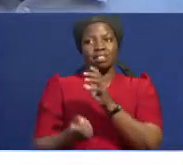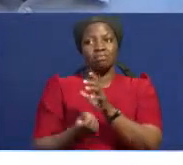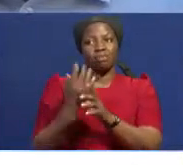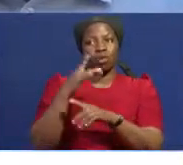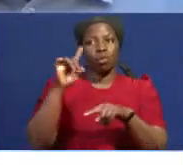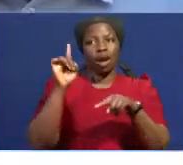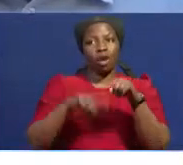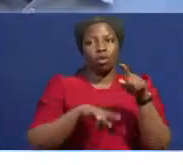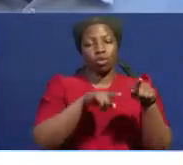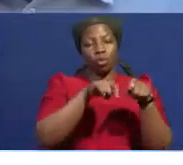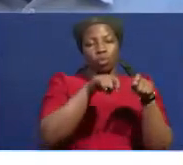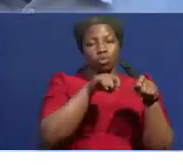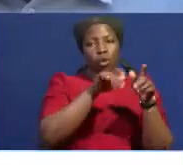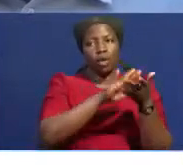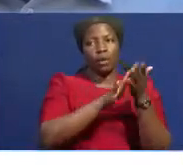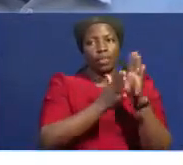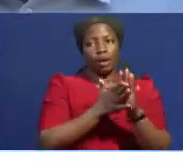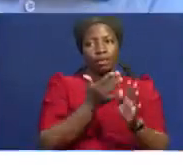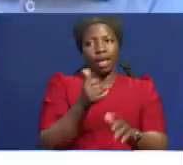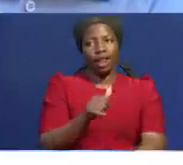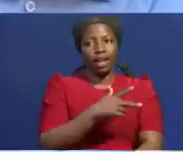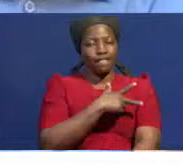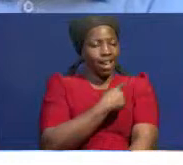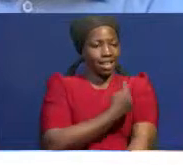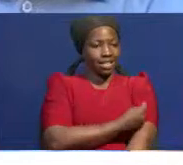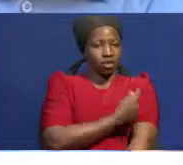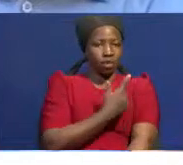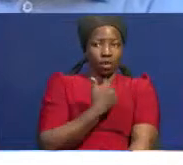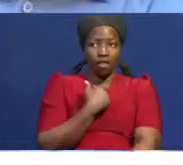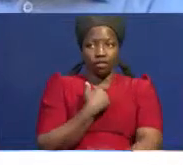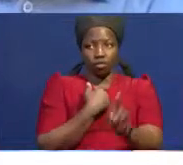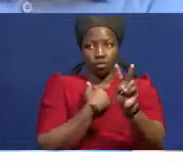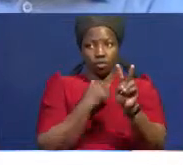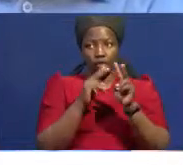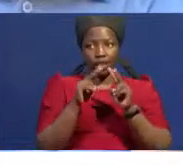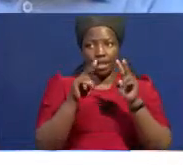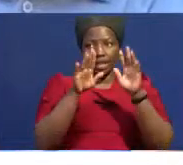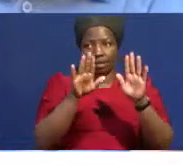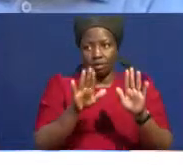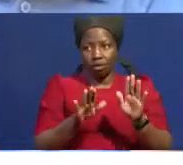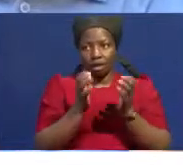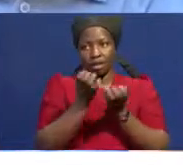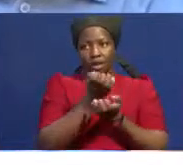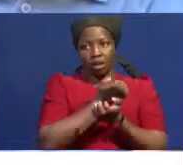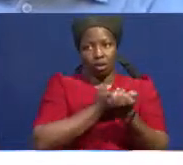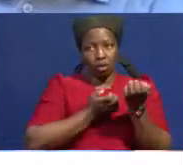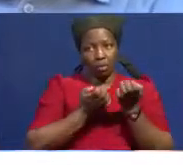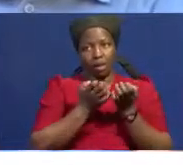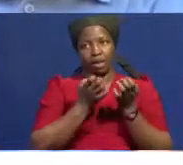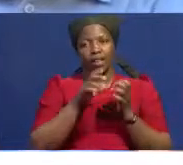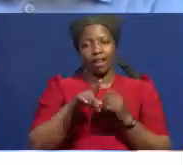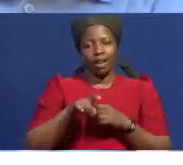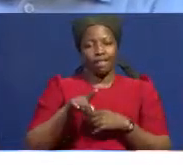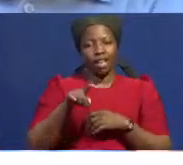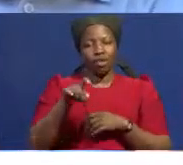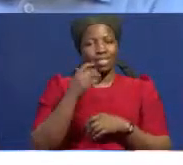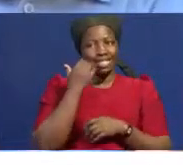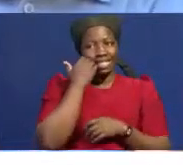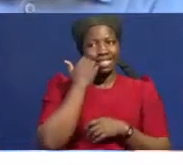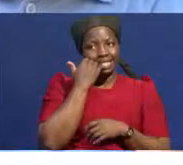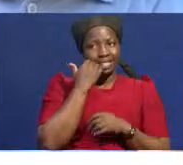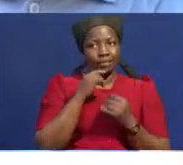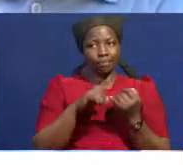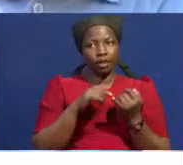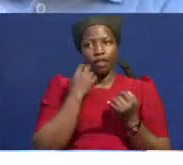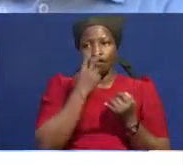it without vaccination. We have two very important, economically important viral diseases. This is